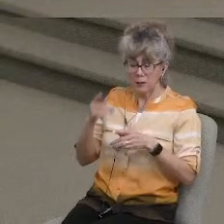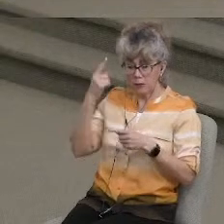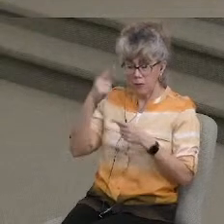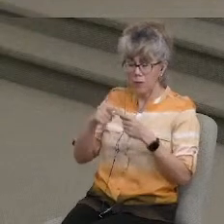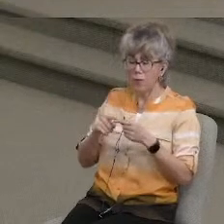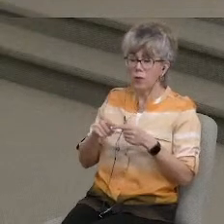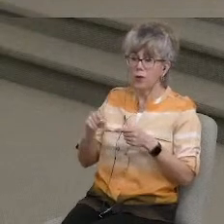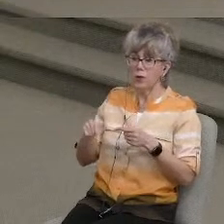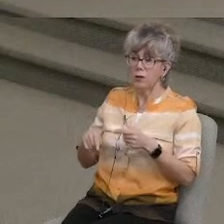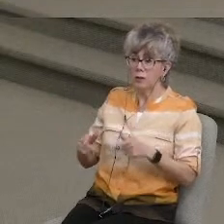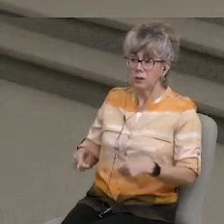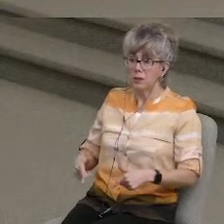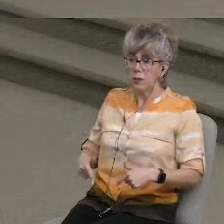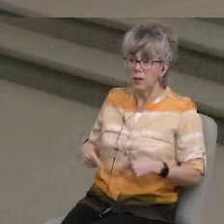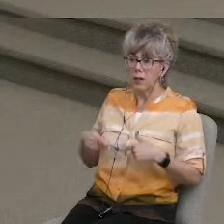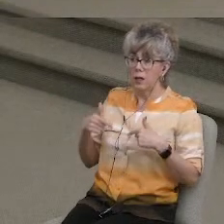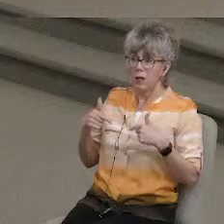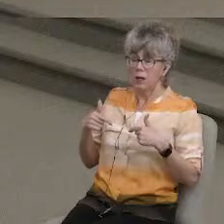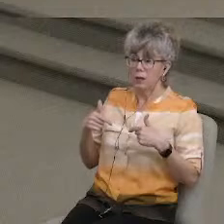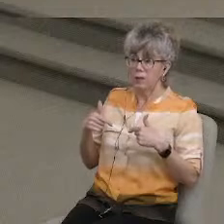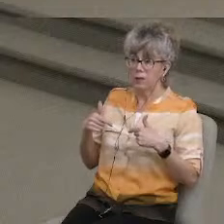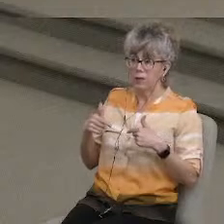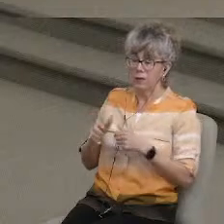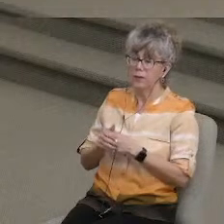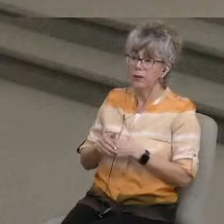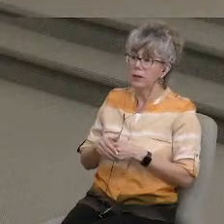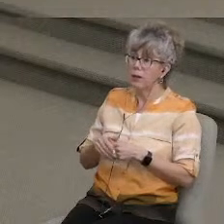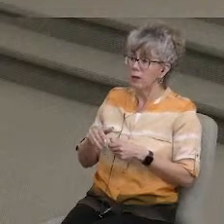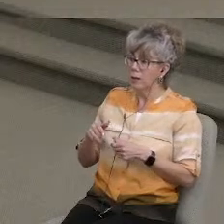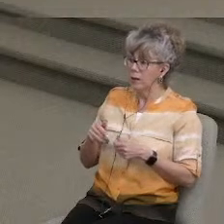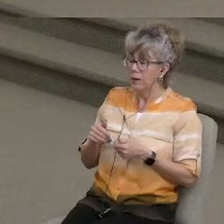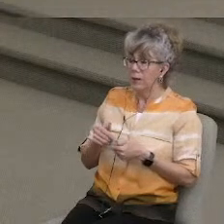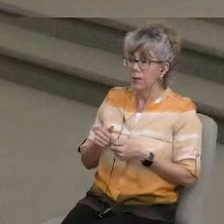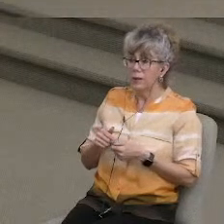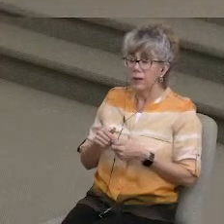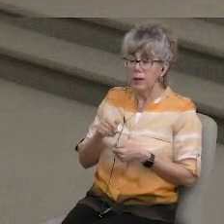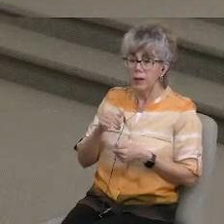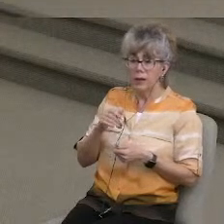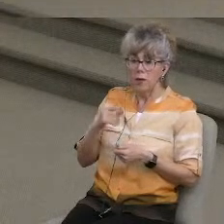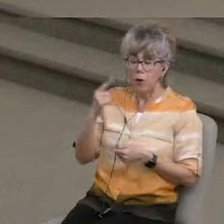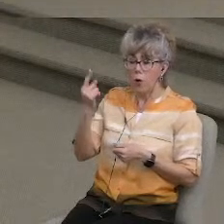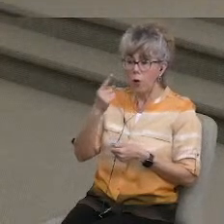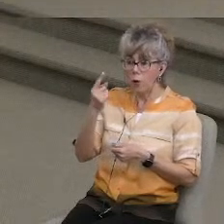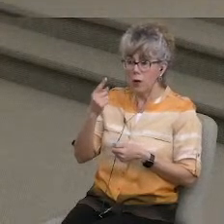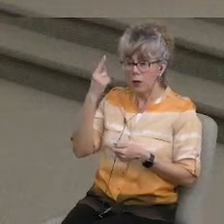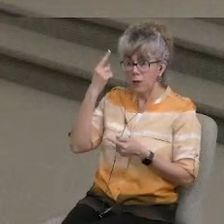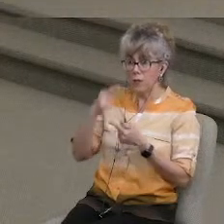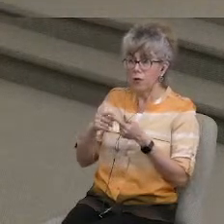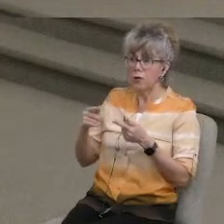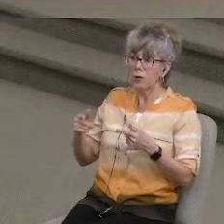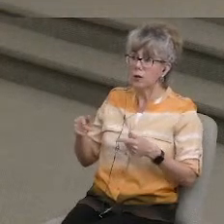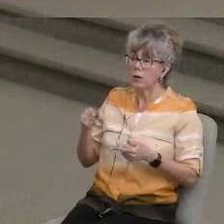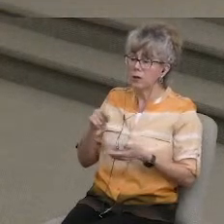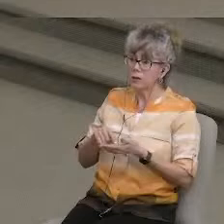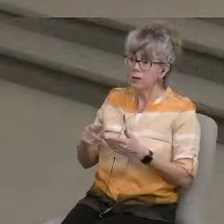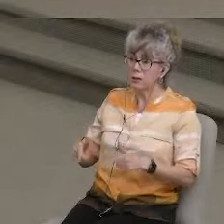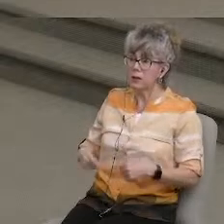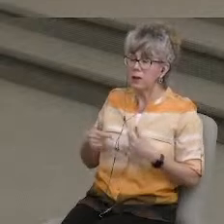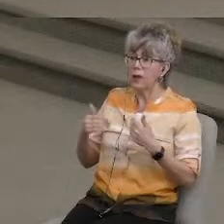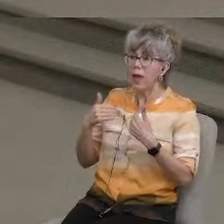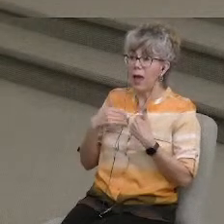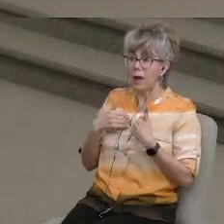of people just banking on just this life, amen? If only for this life we have hope in